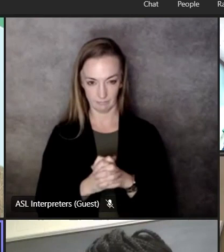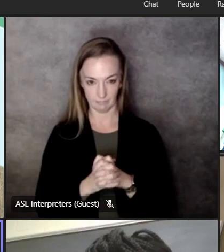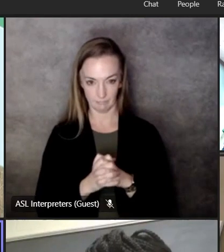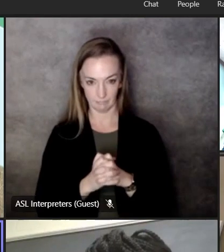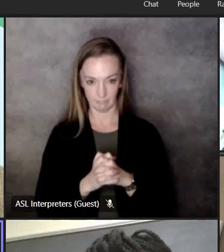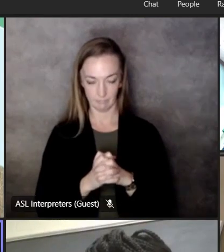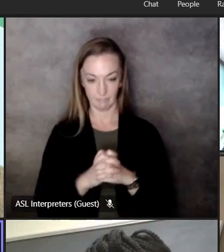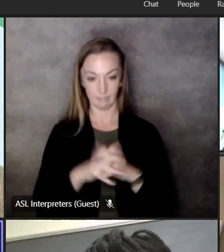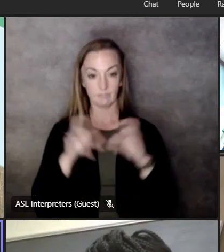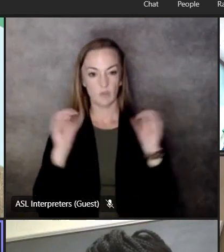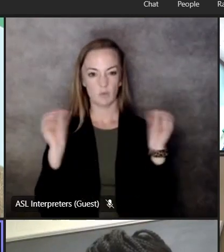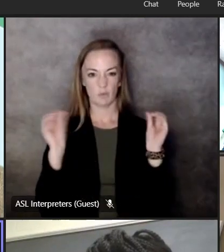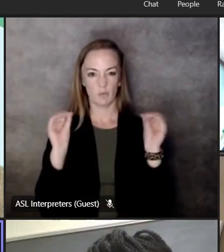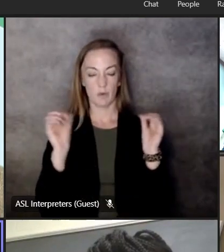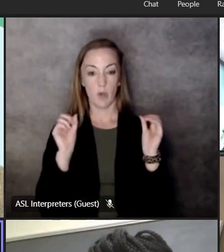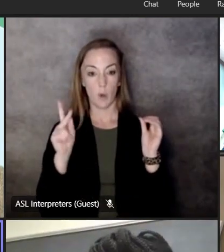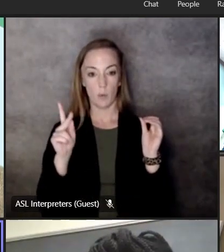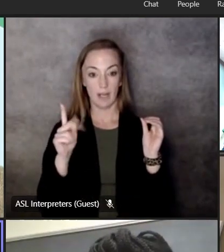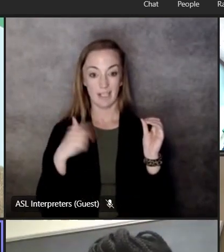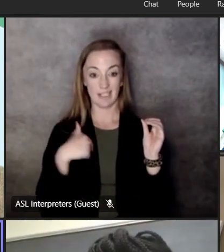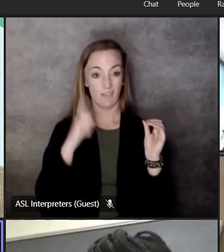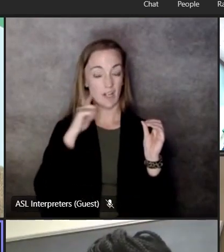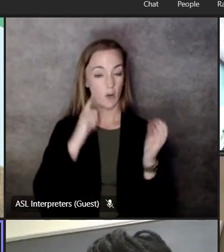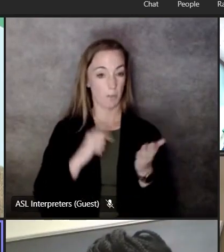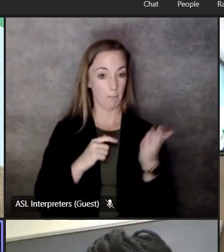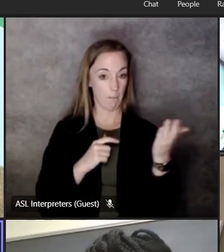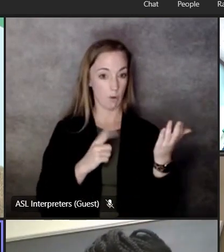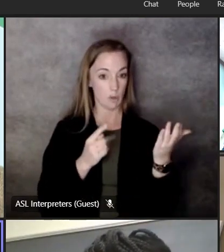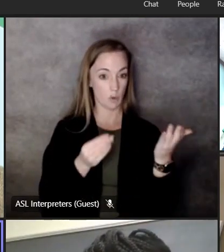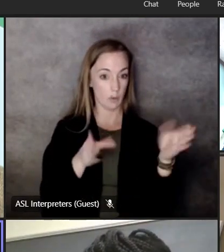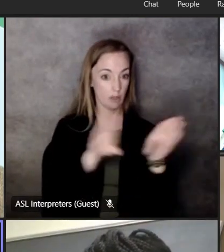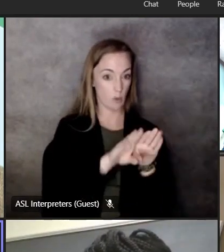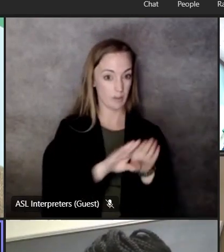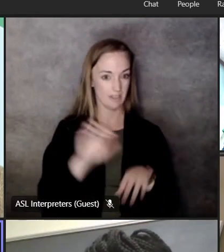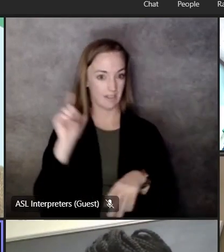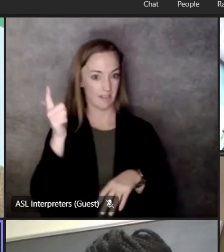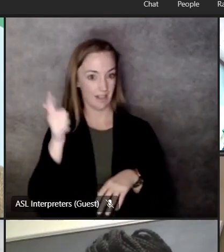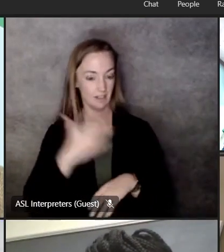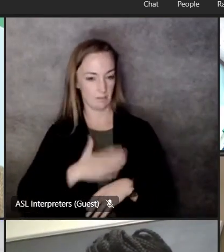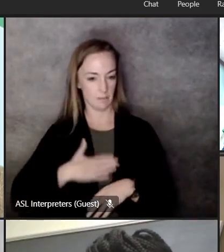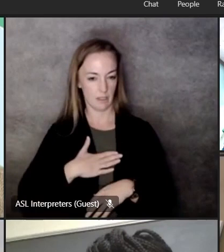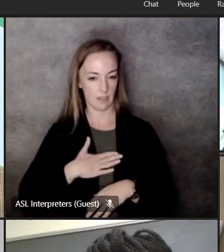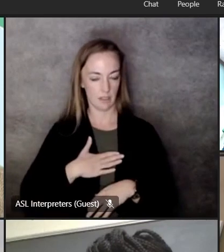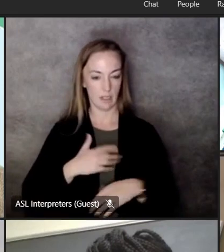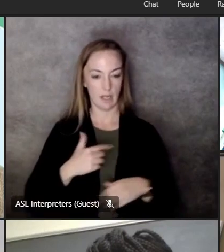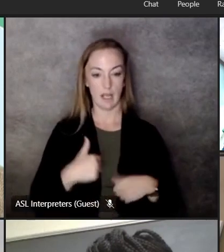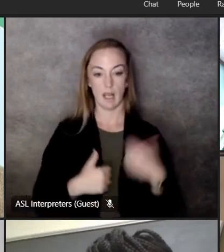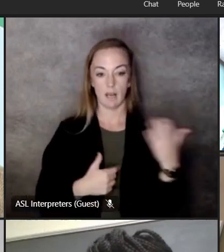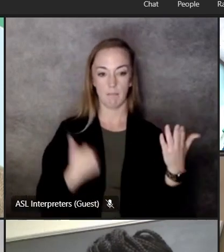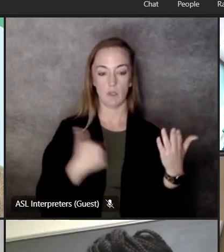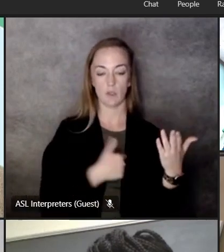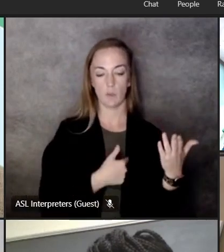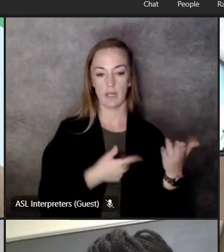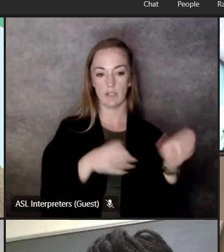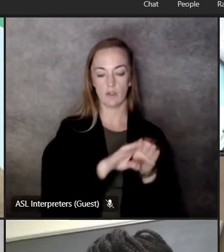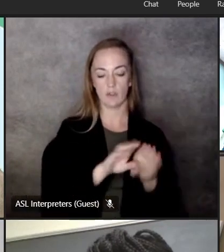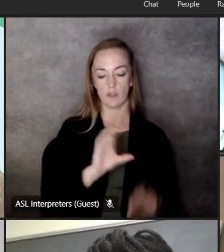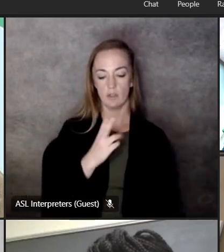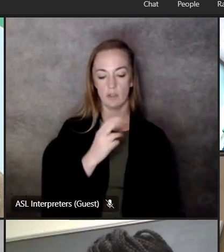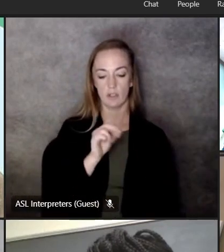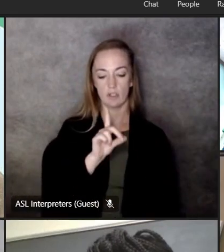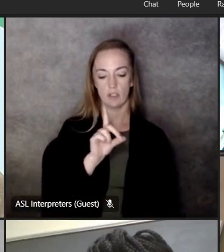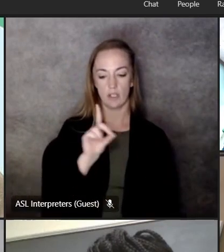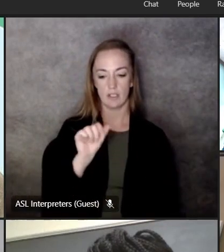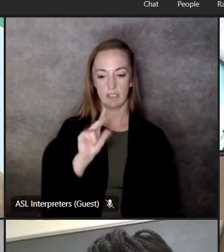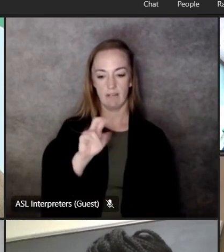All right, so if I can get a motion to adjourn and a second, please. We adjourn, Chad Davidson. Susan Sintra will second